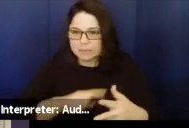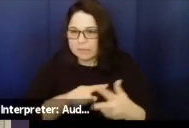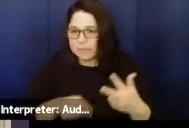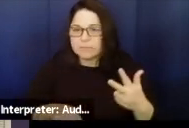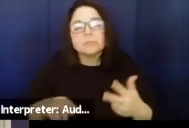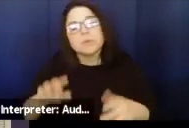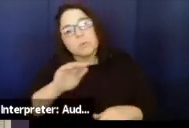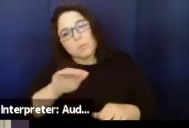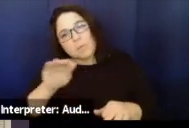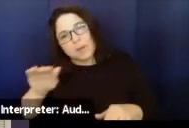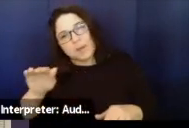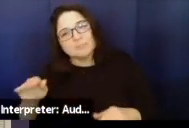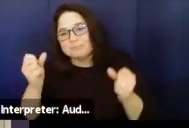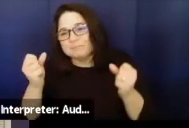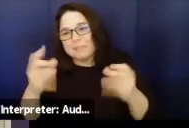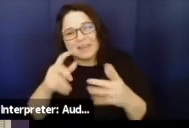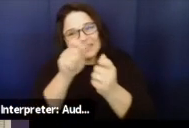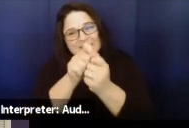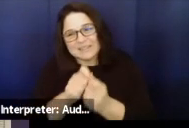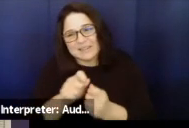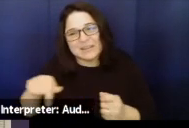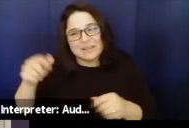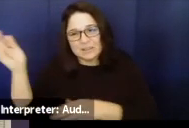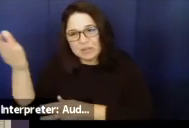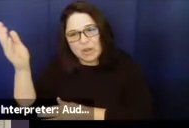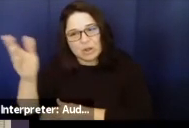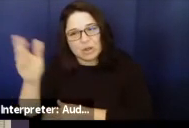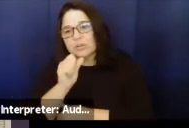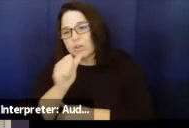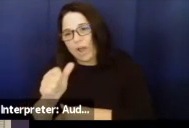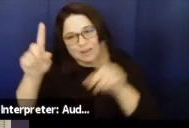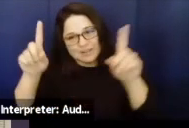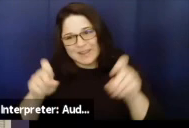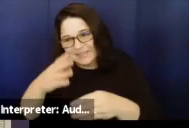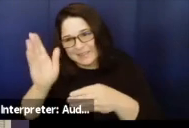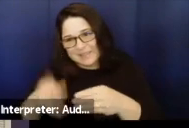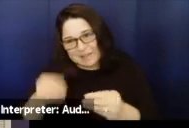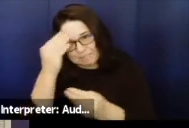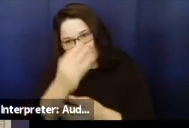that although there's a lot of detail in this talk, there's not going to be a test at the end.